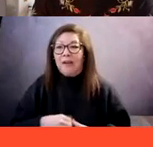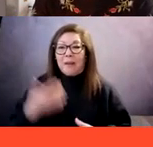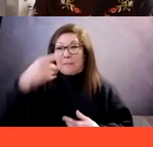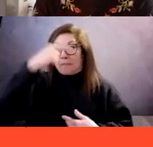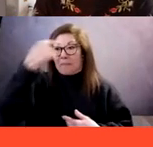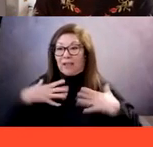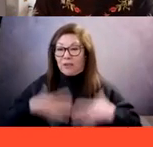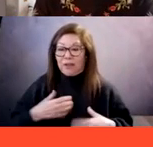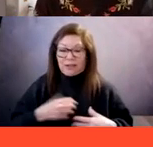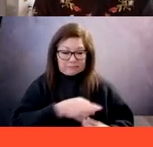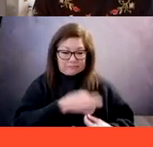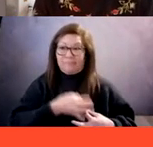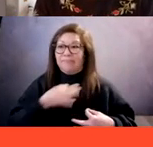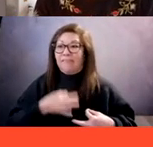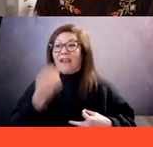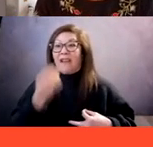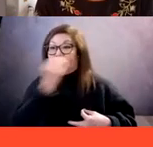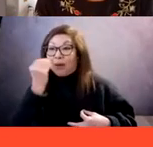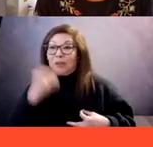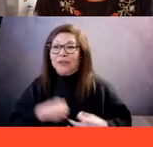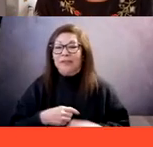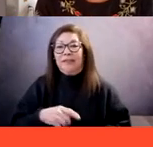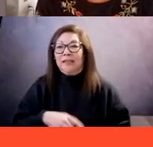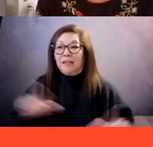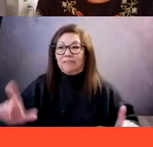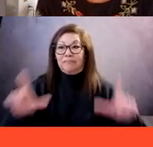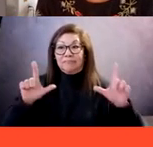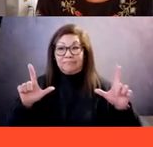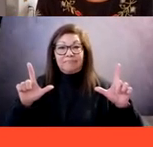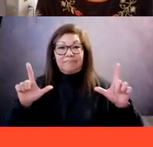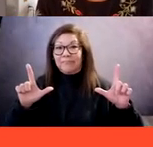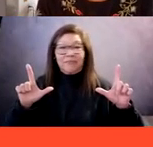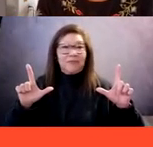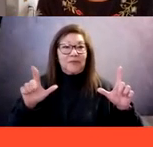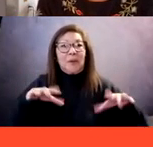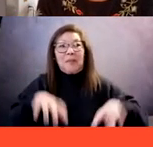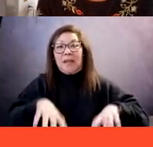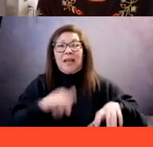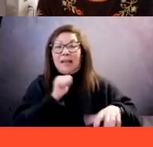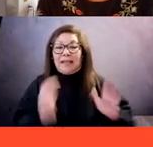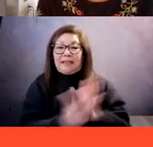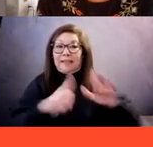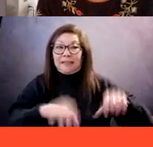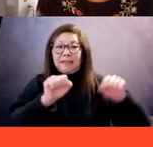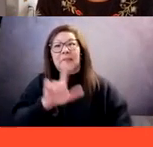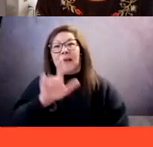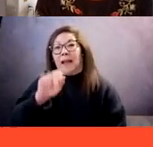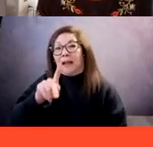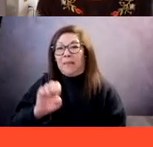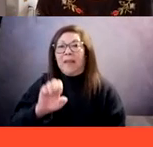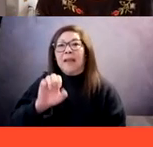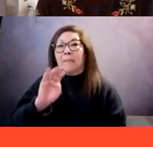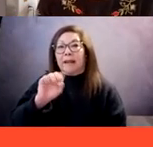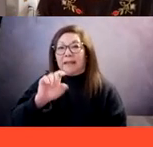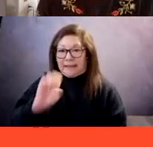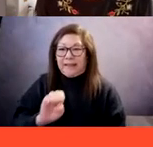with embroidered flowers, zooming in from the unceded lands of the Munsee Lenape peoples.